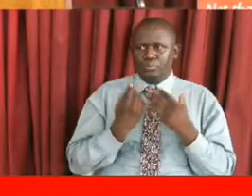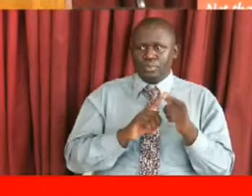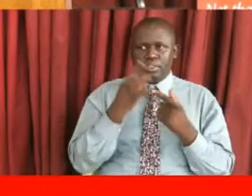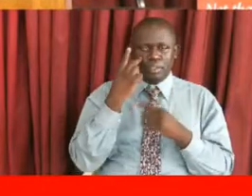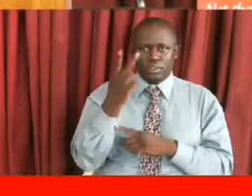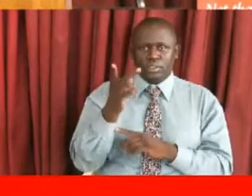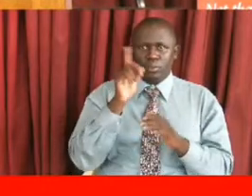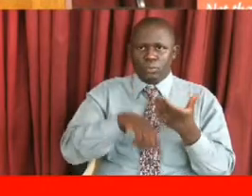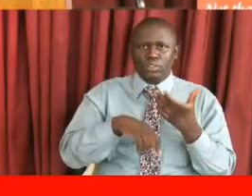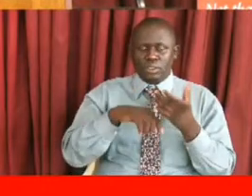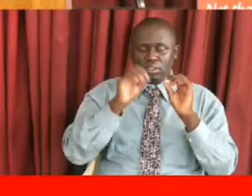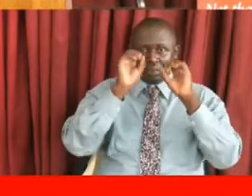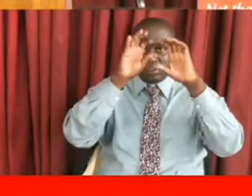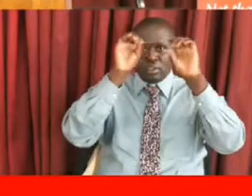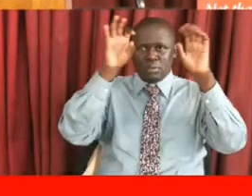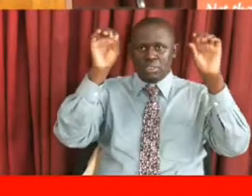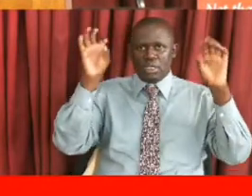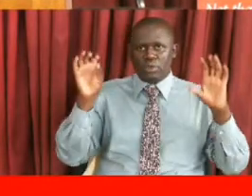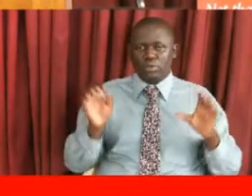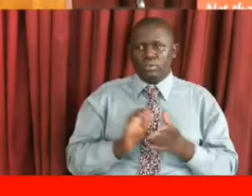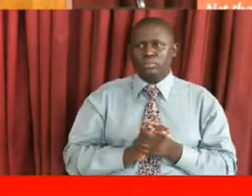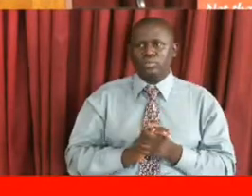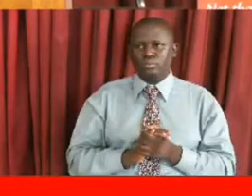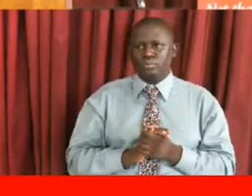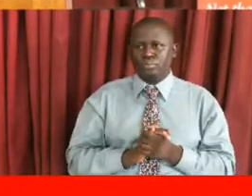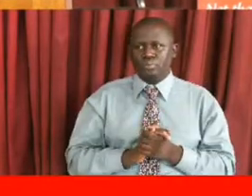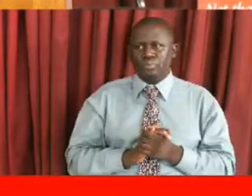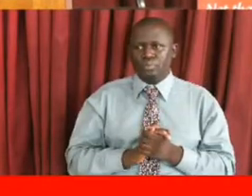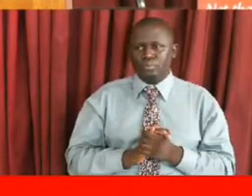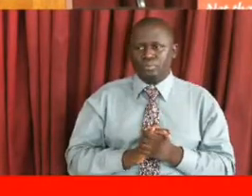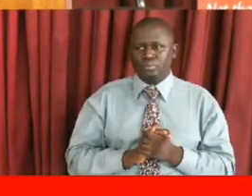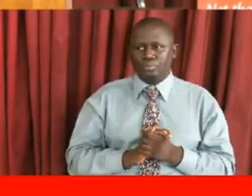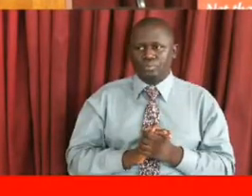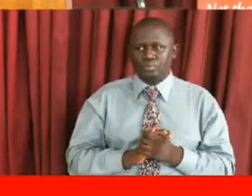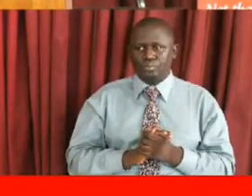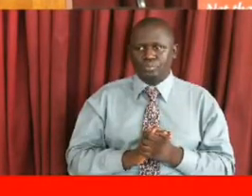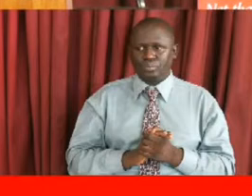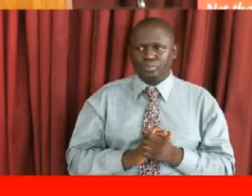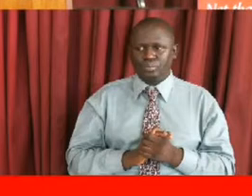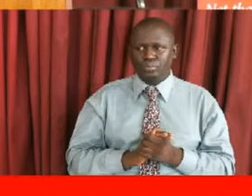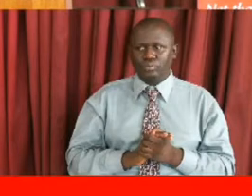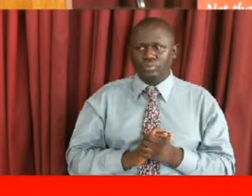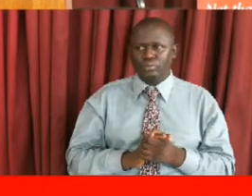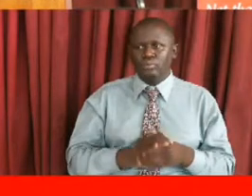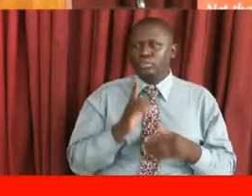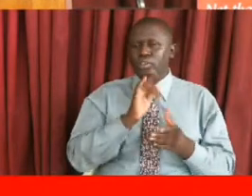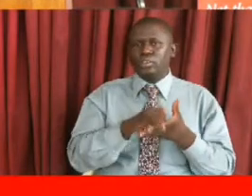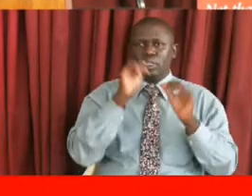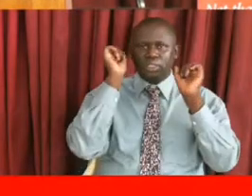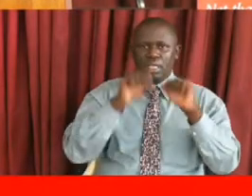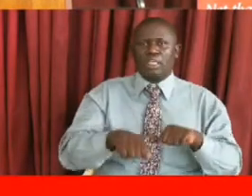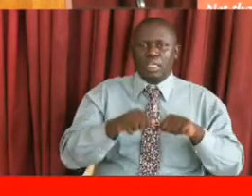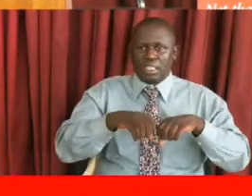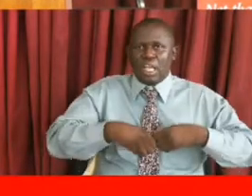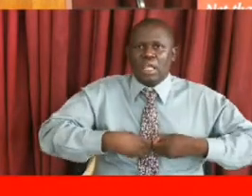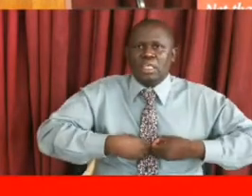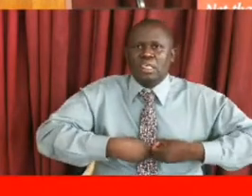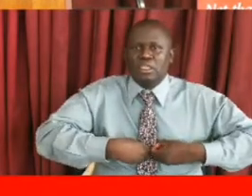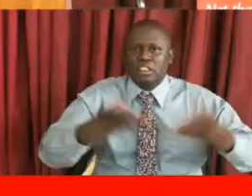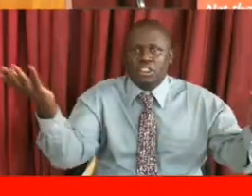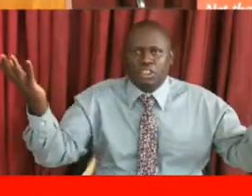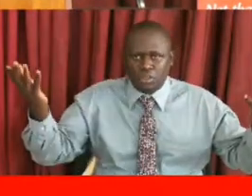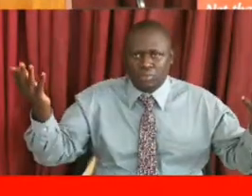the miracle amen so that I can unleash the supernatural in